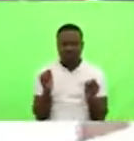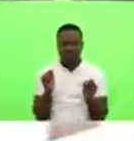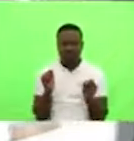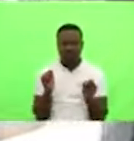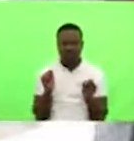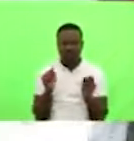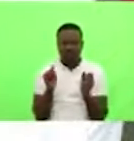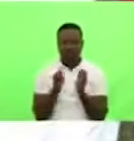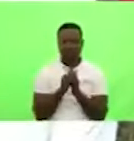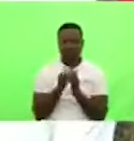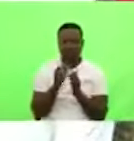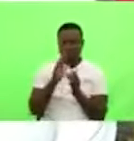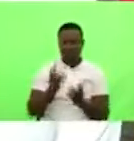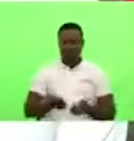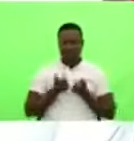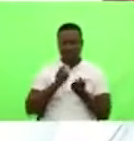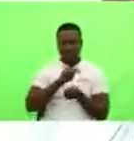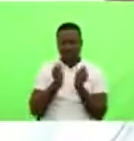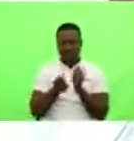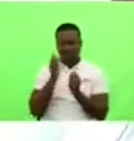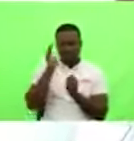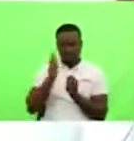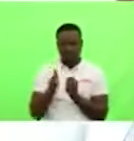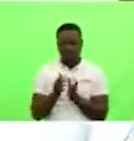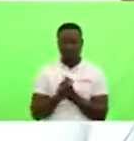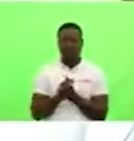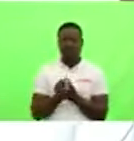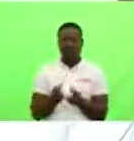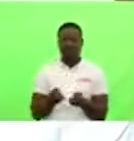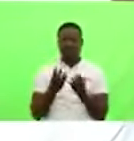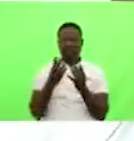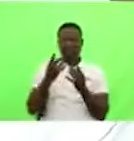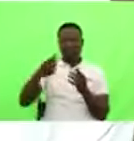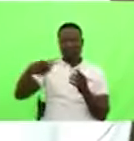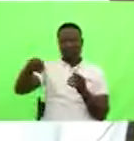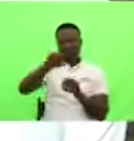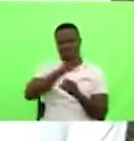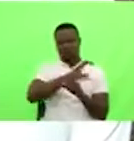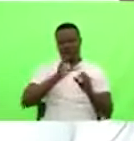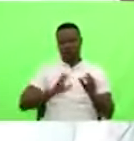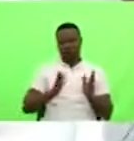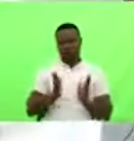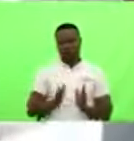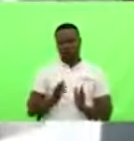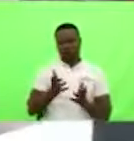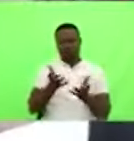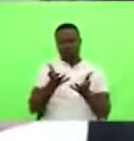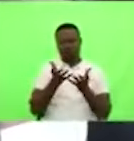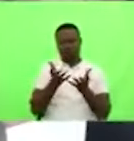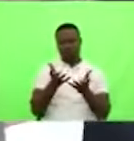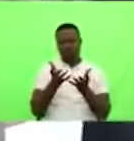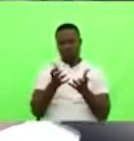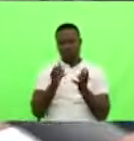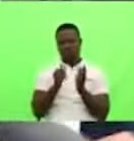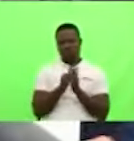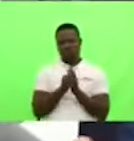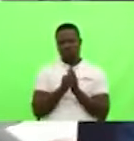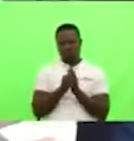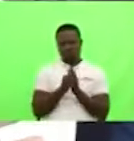this life will be transformed. And how many of us Christians want now to walk the